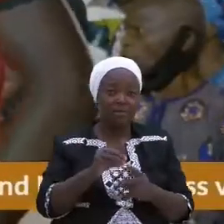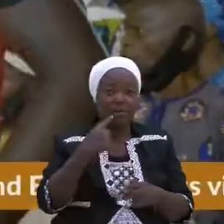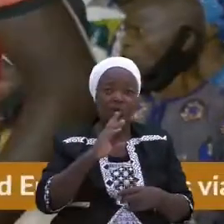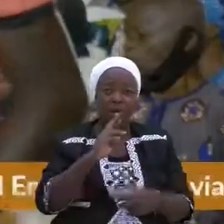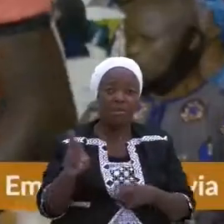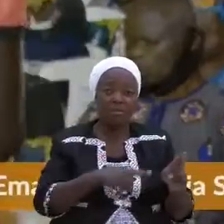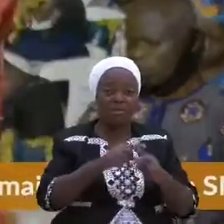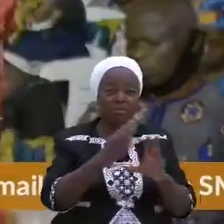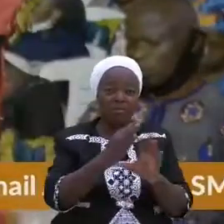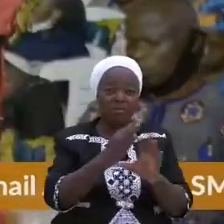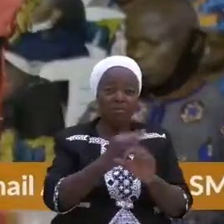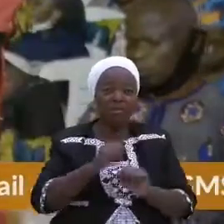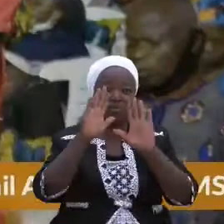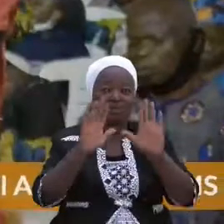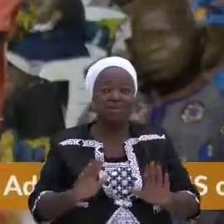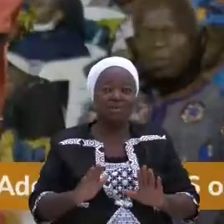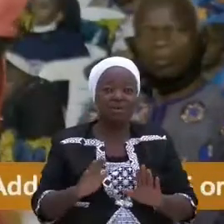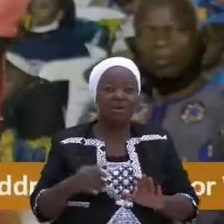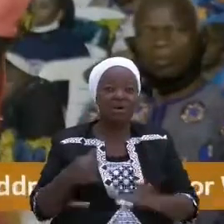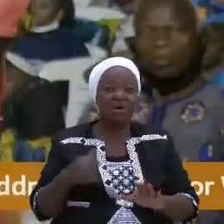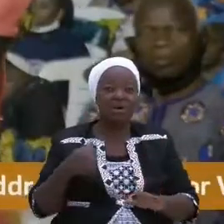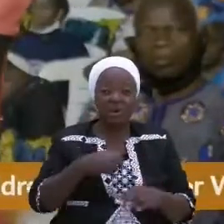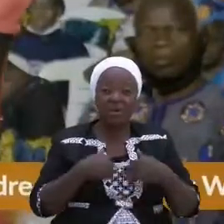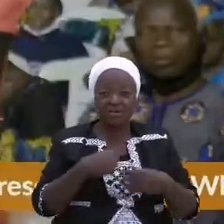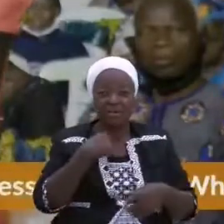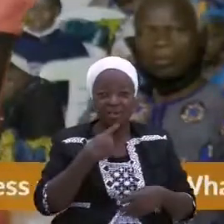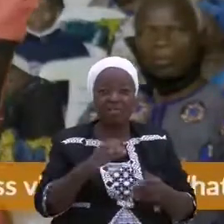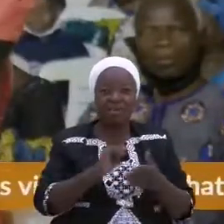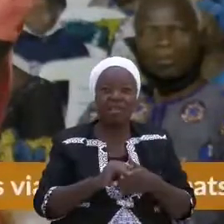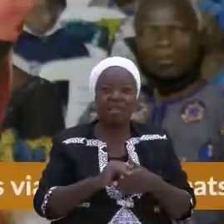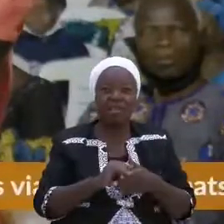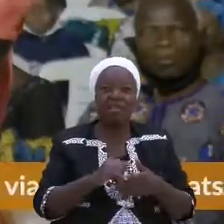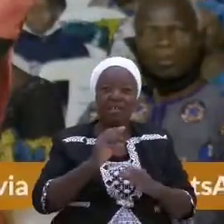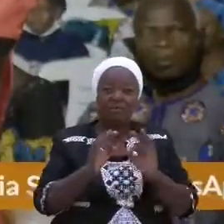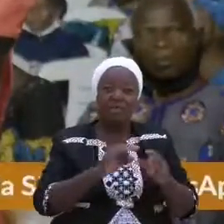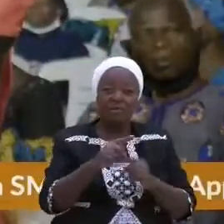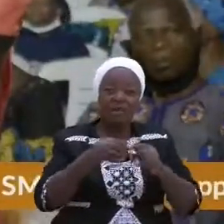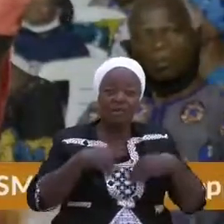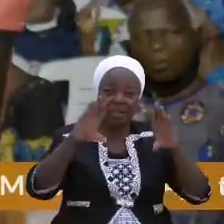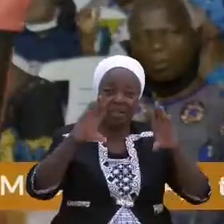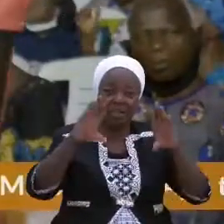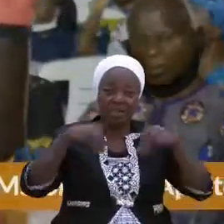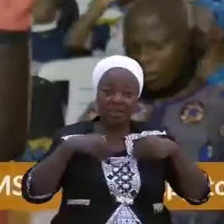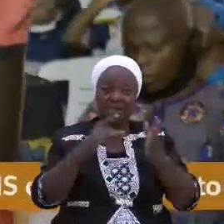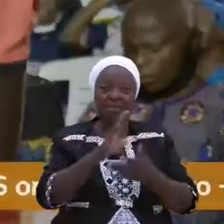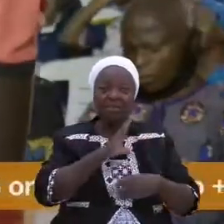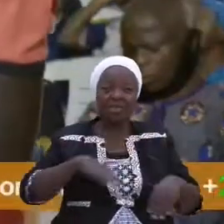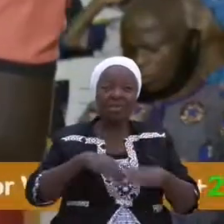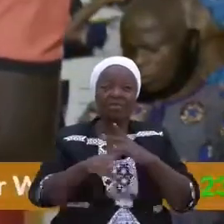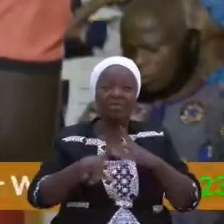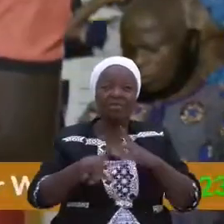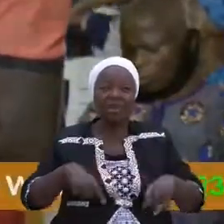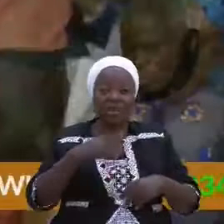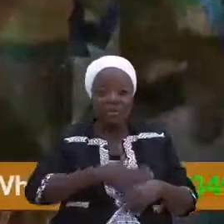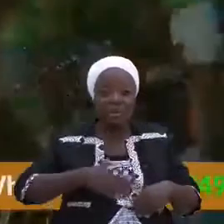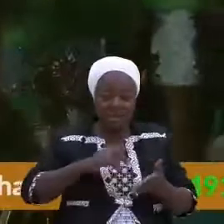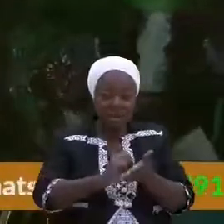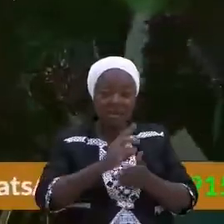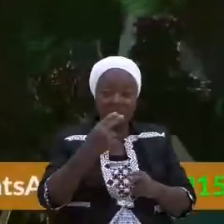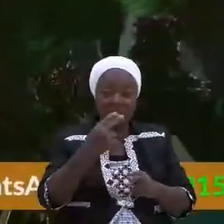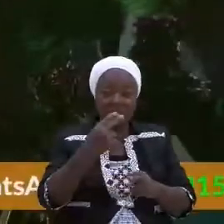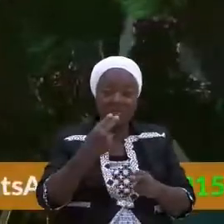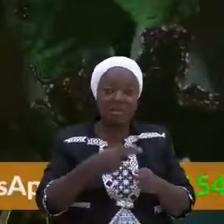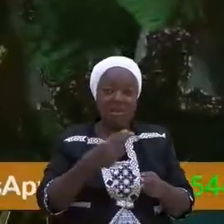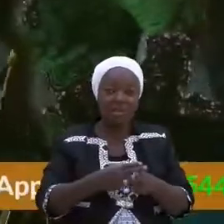let's move fast and let nobody go home because the signs and wonders